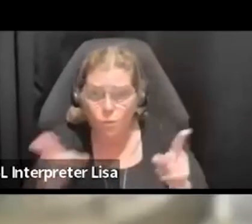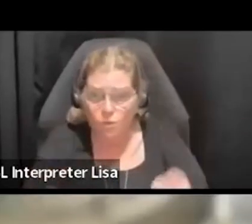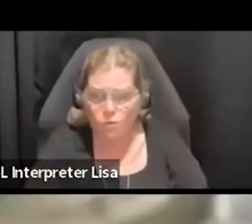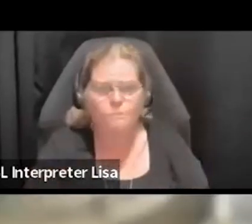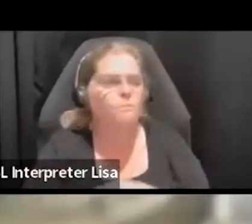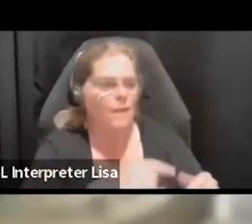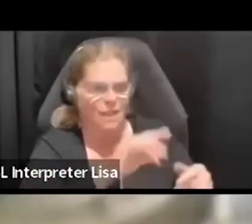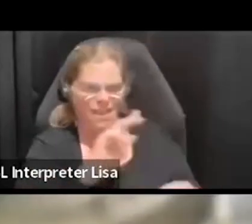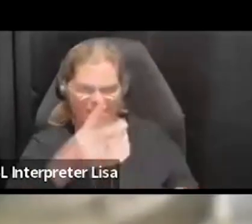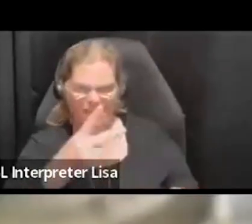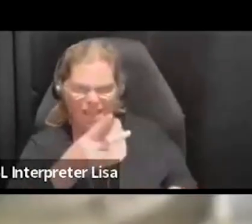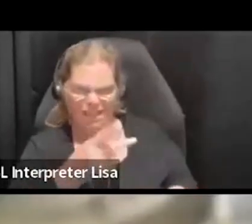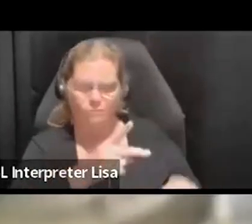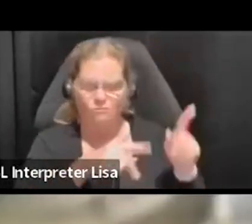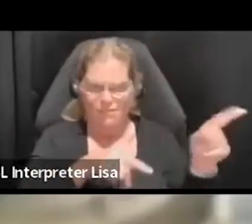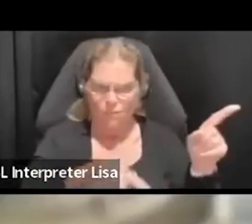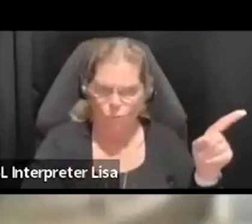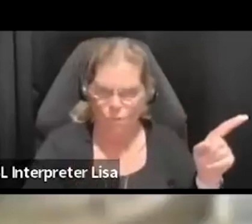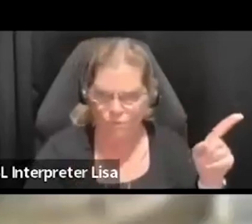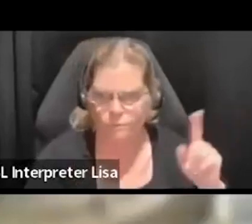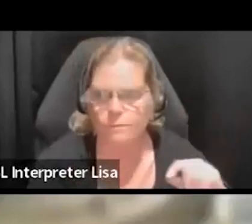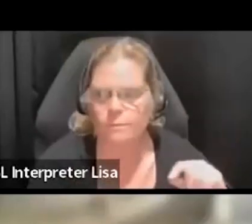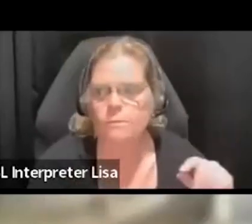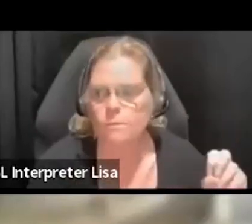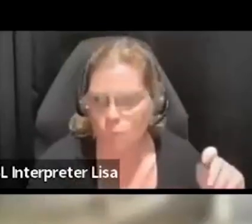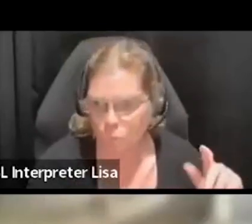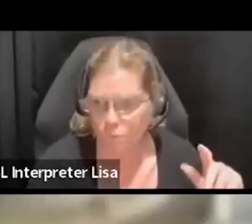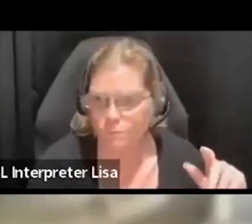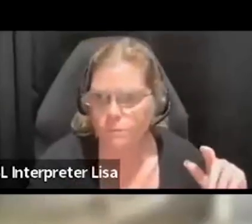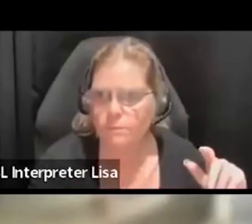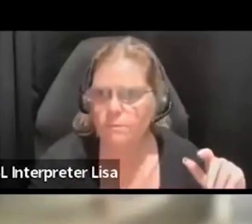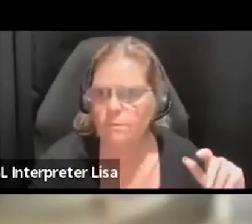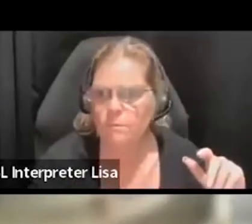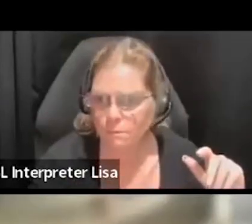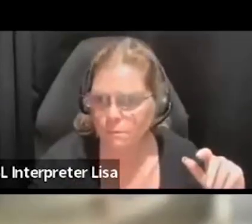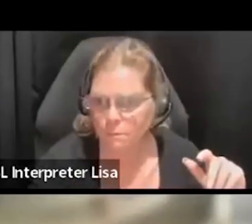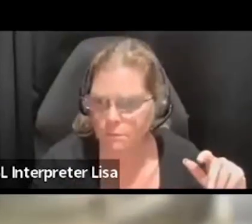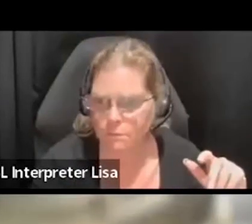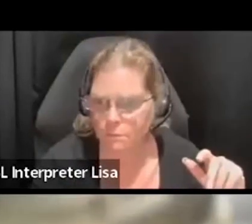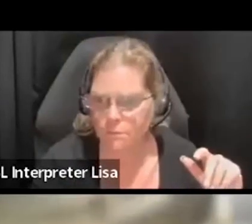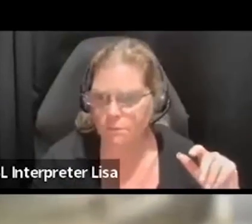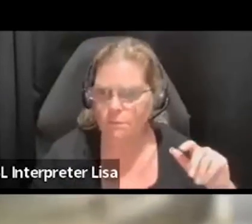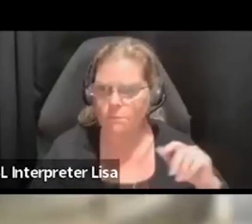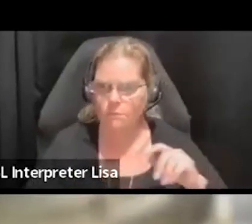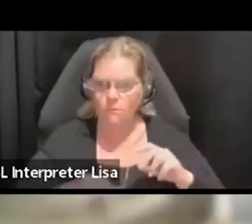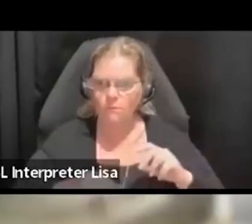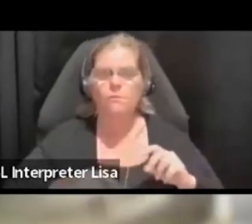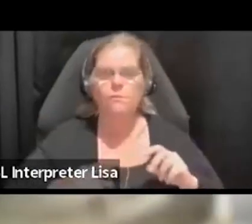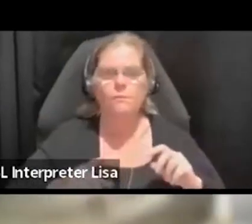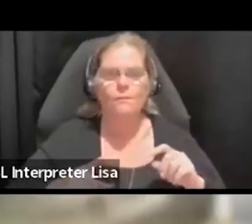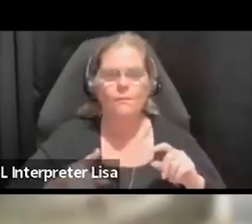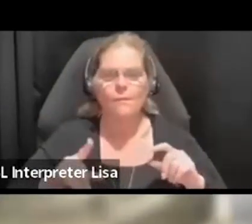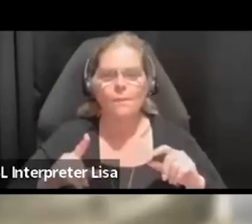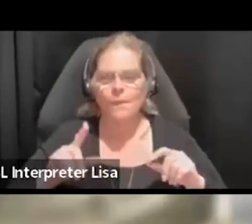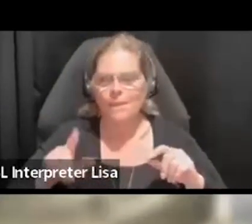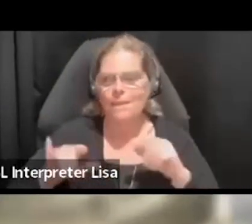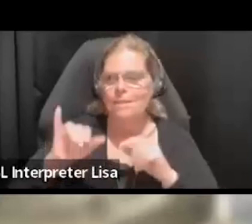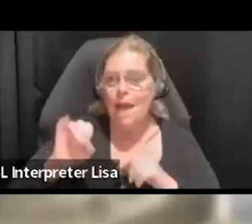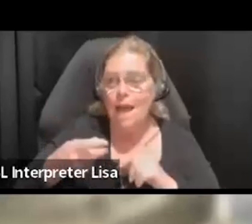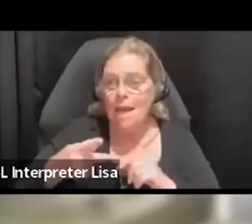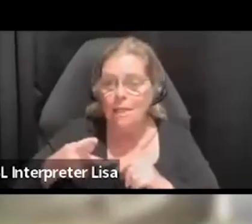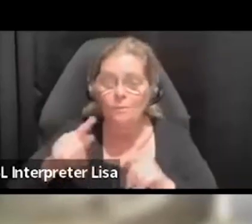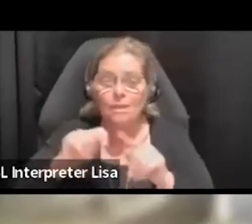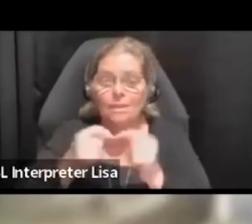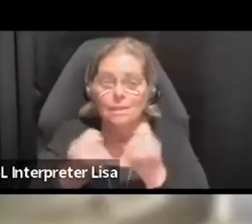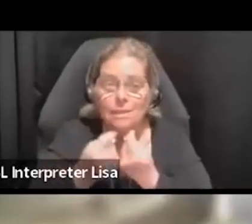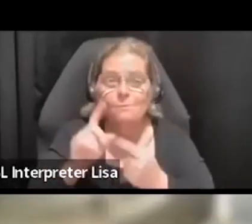latter. The latter. Mm-hmm. Okay. Yeah, the question isn't worded in a way because IEP teams do have to